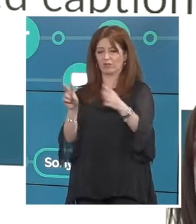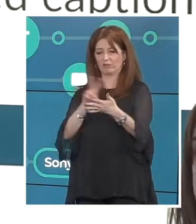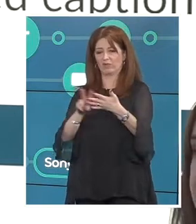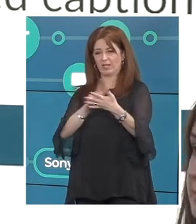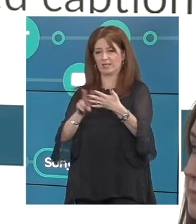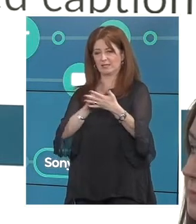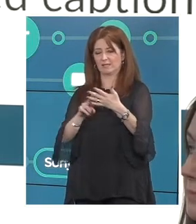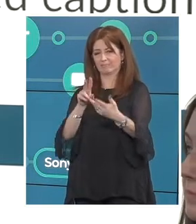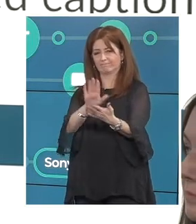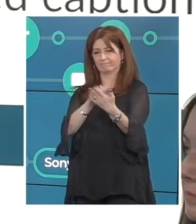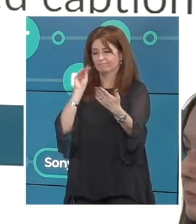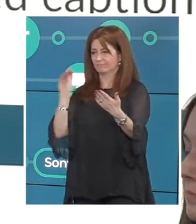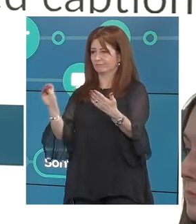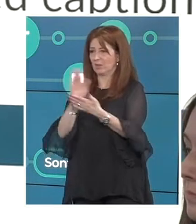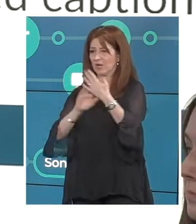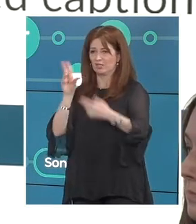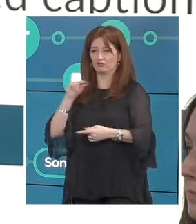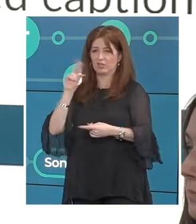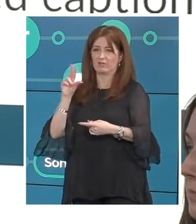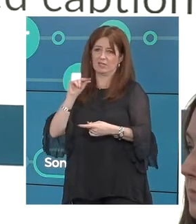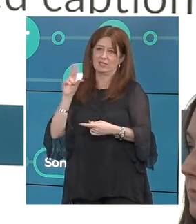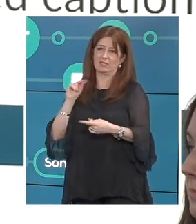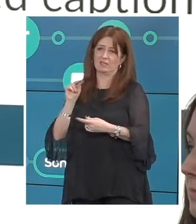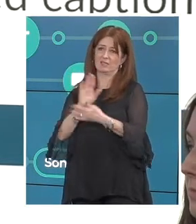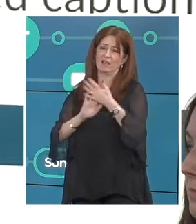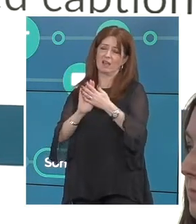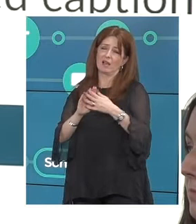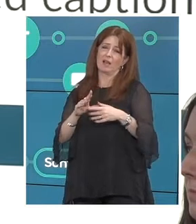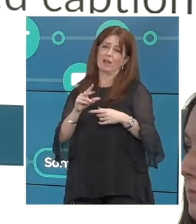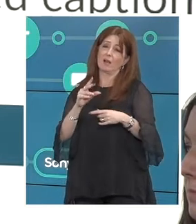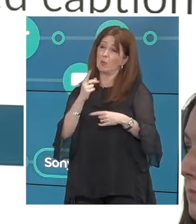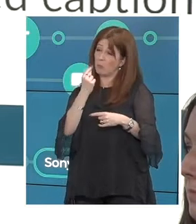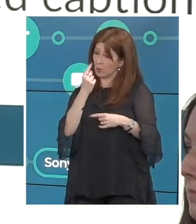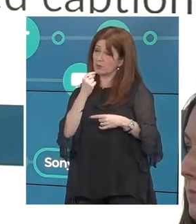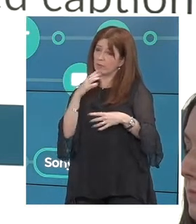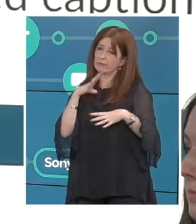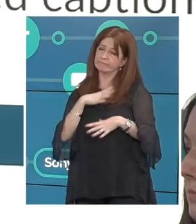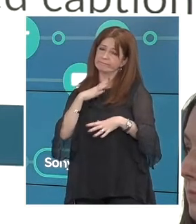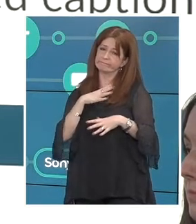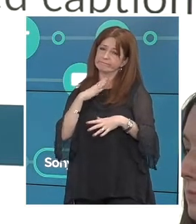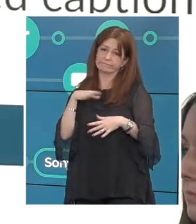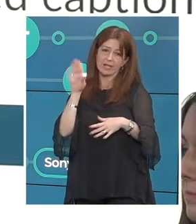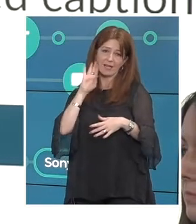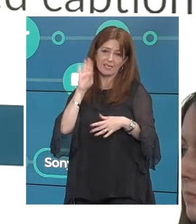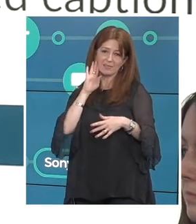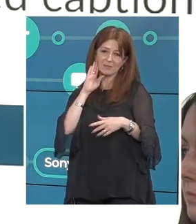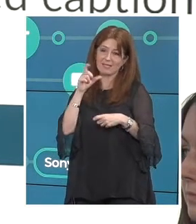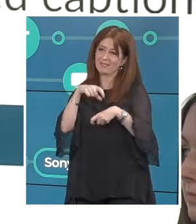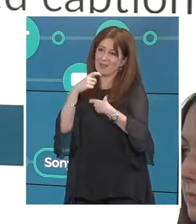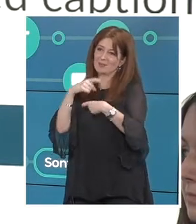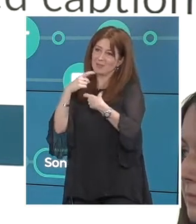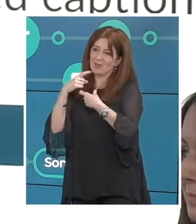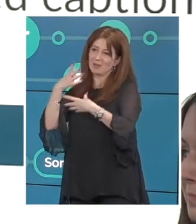all of those emojis individually, and it can be quite tiresome to have to listen to that, especially if someone's got a smiling pile of poo 20 times in